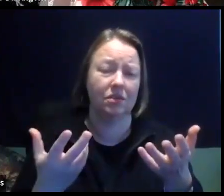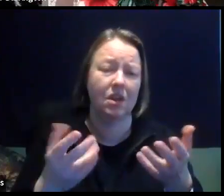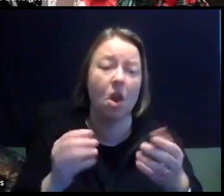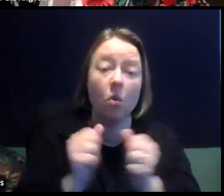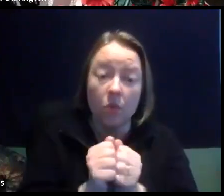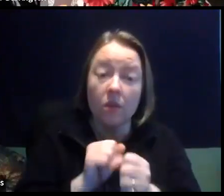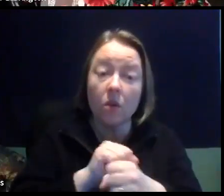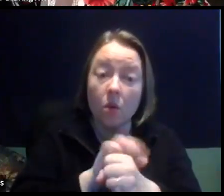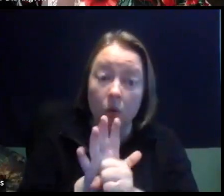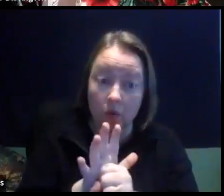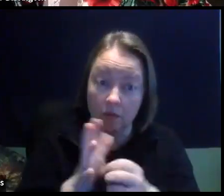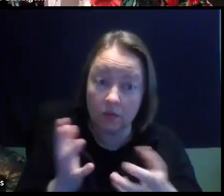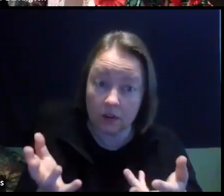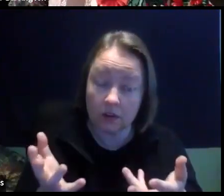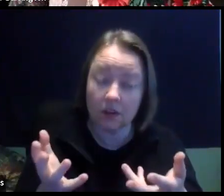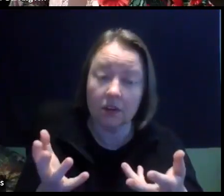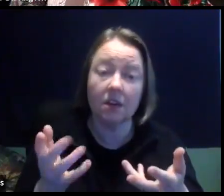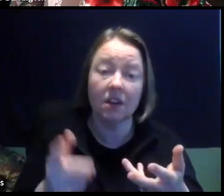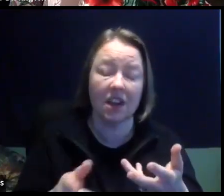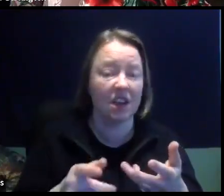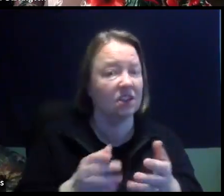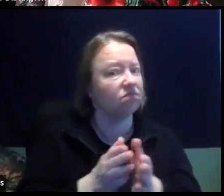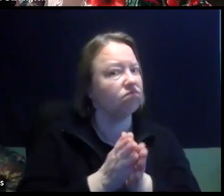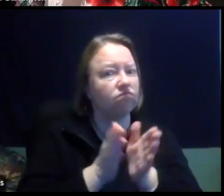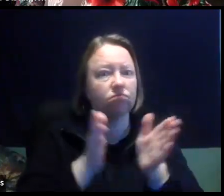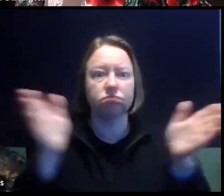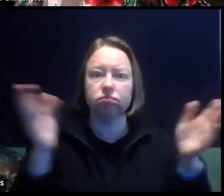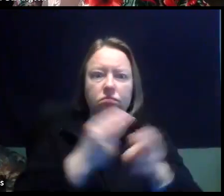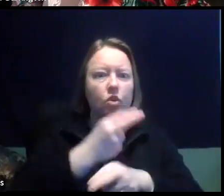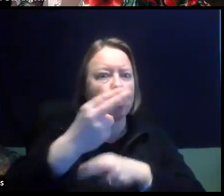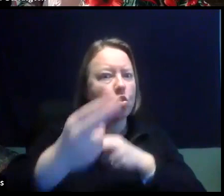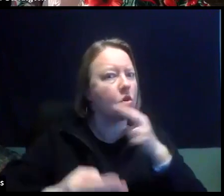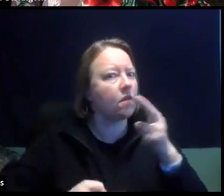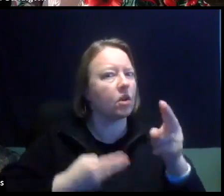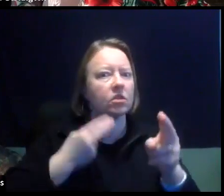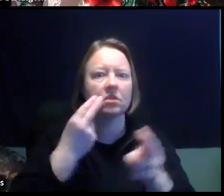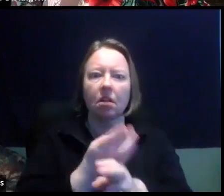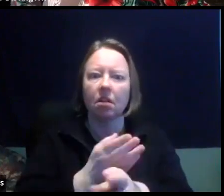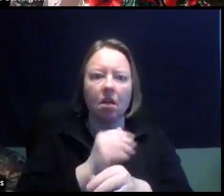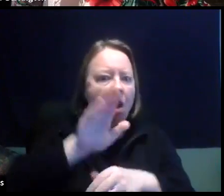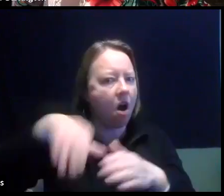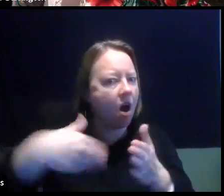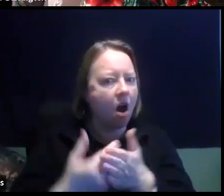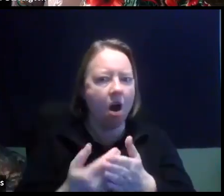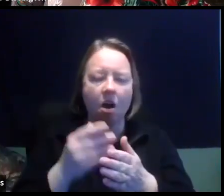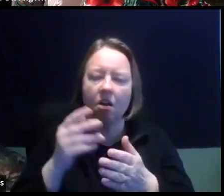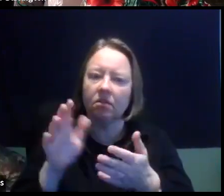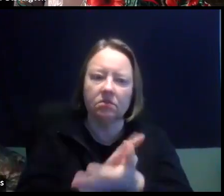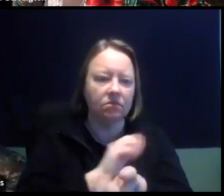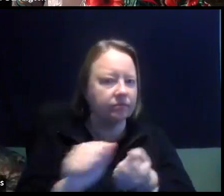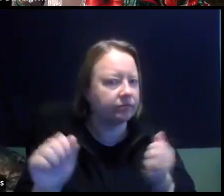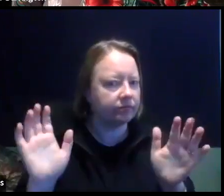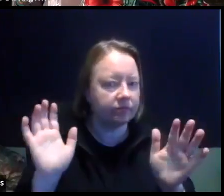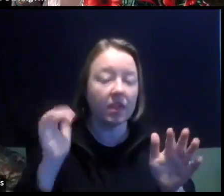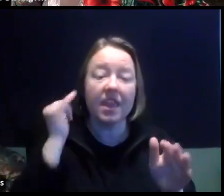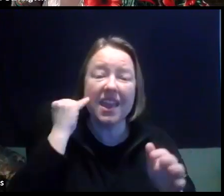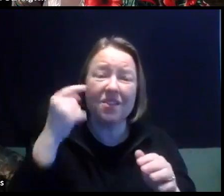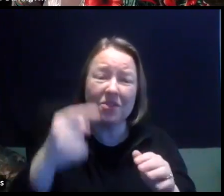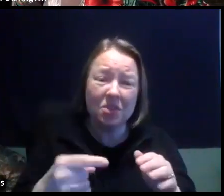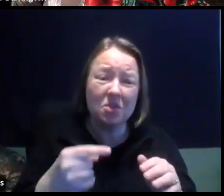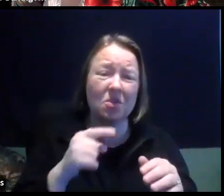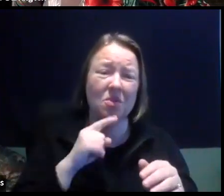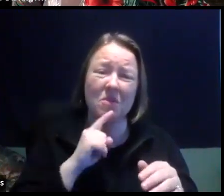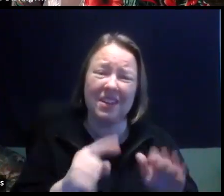is that it was universal in its destruction. If you were disadvantaged, it made it